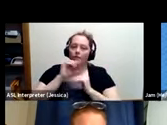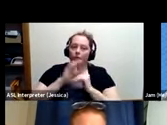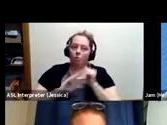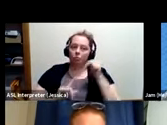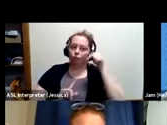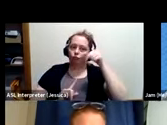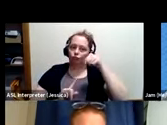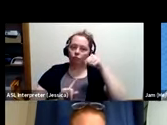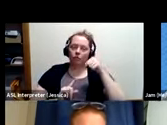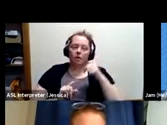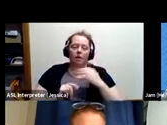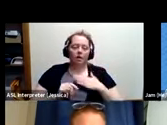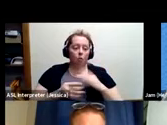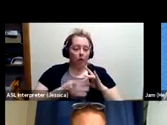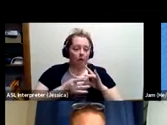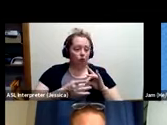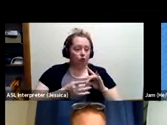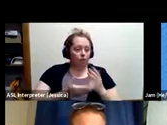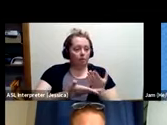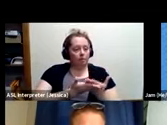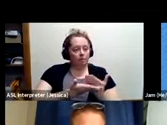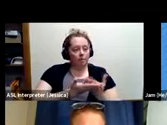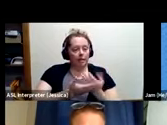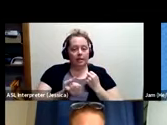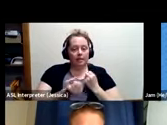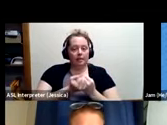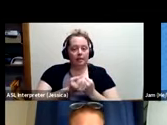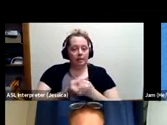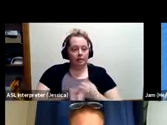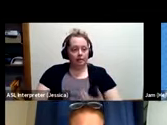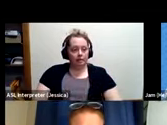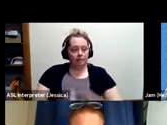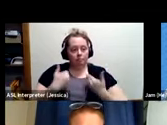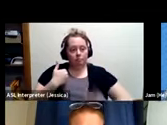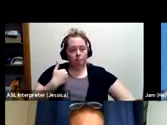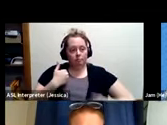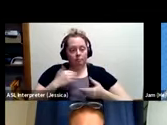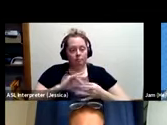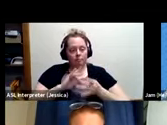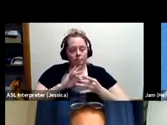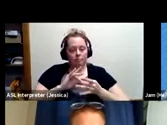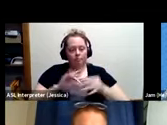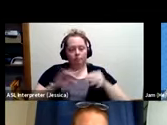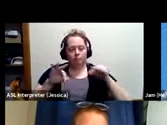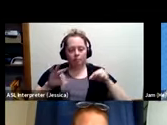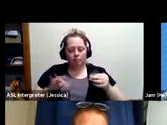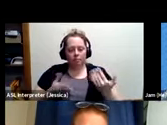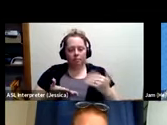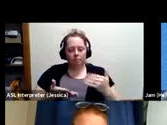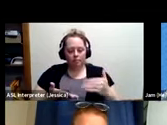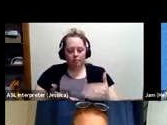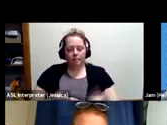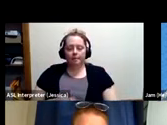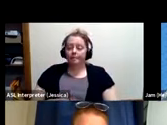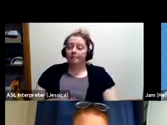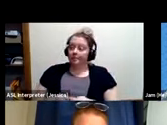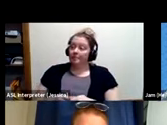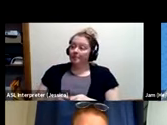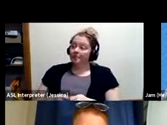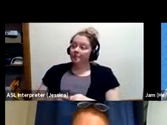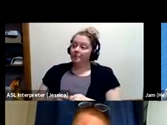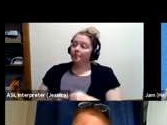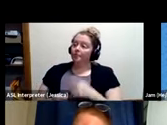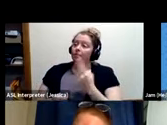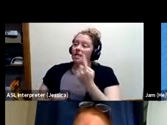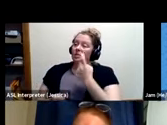you. Yeah, and then someone just asked a question that might be a good add-on. And